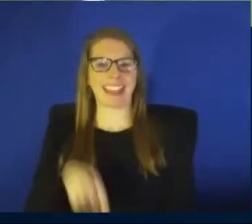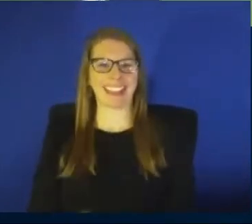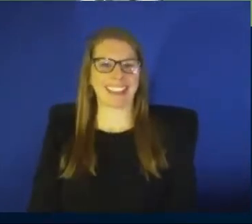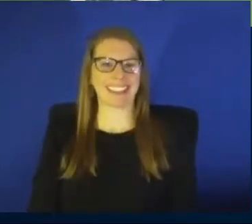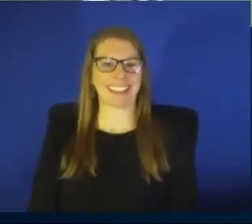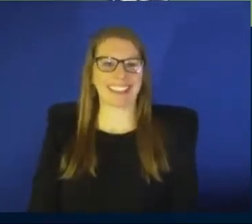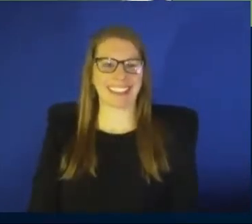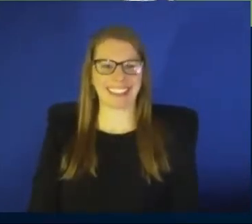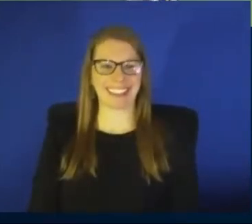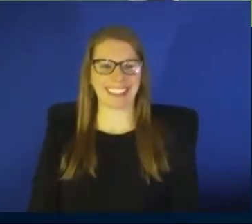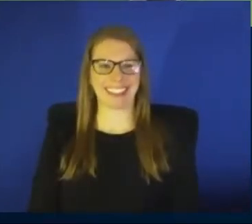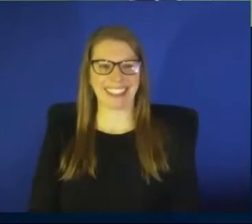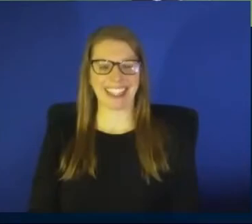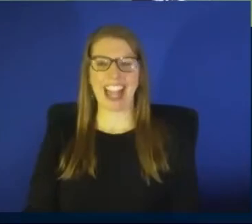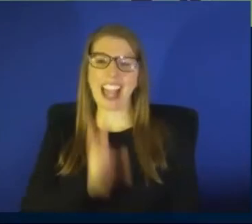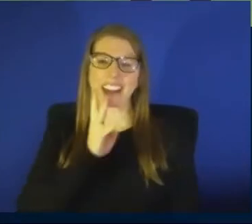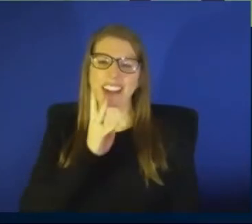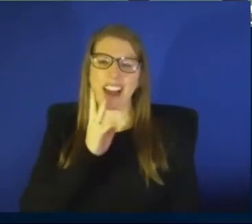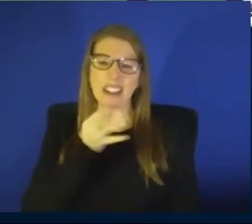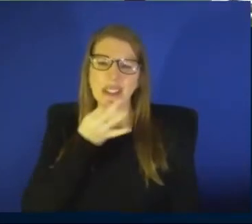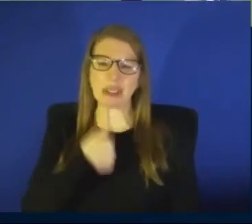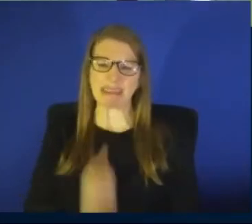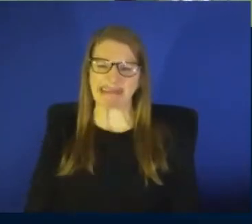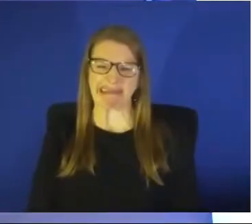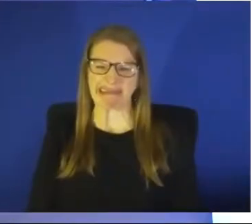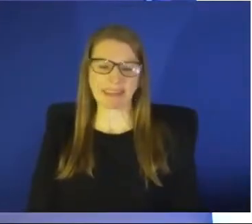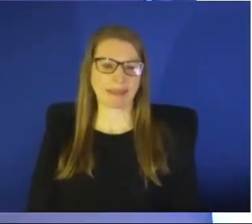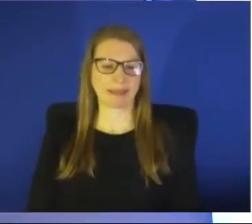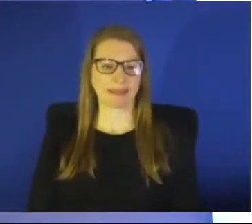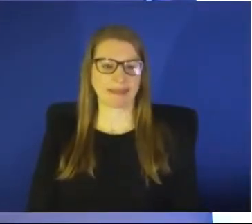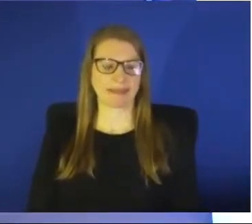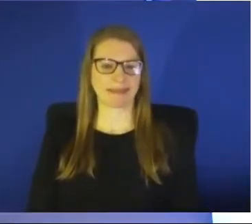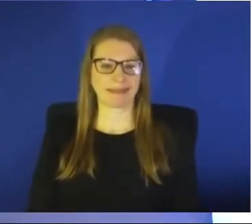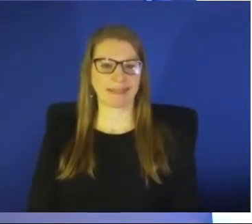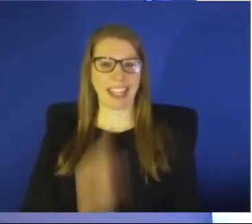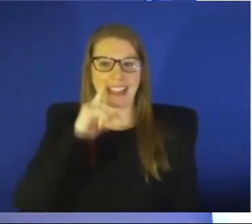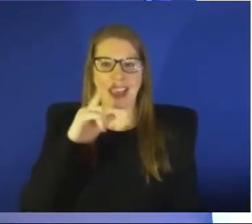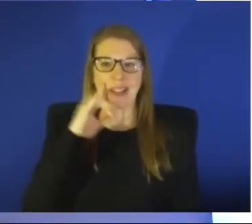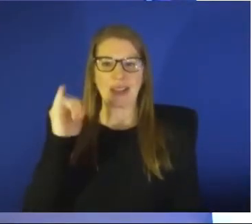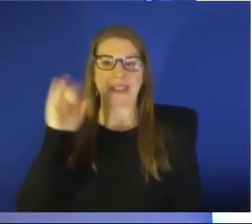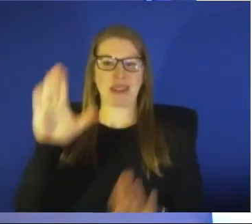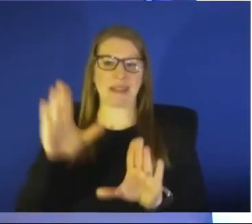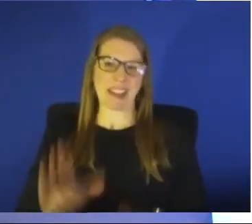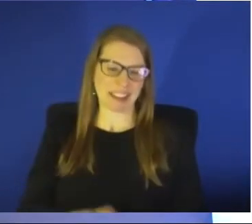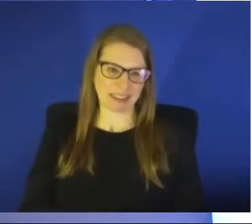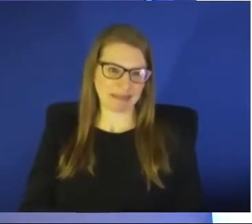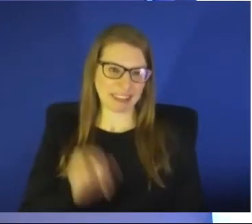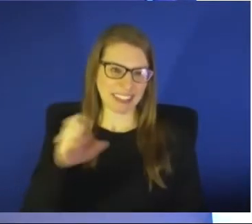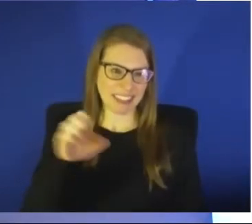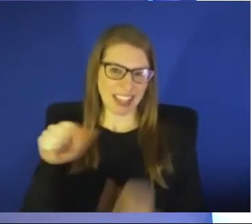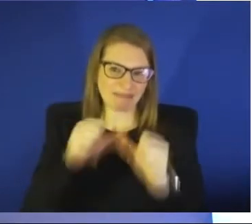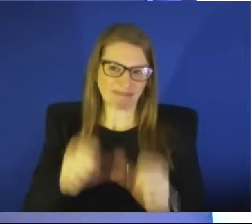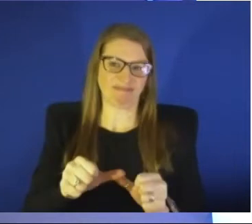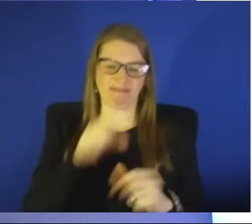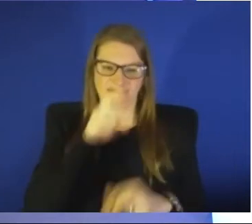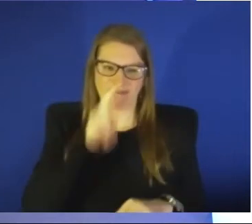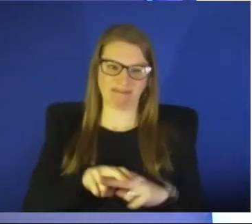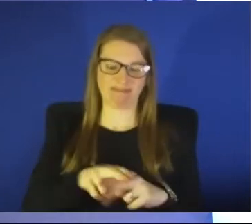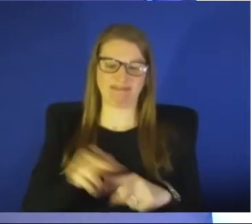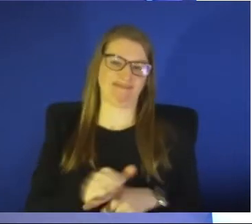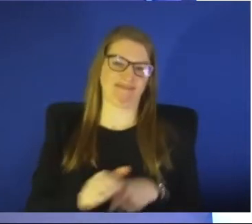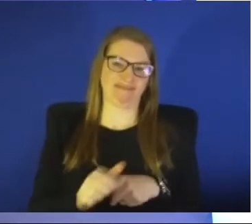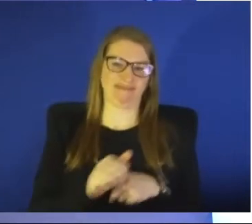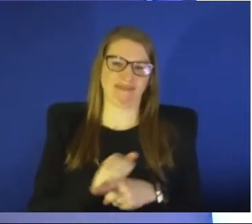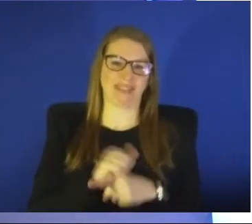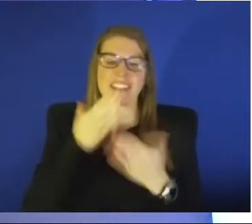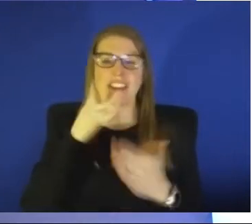I spoke too soon. I think it looks great. We're going to let Jess keep having fun out there, Yeah. Practicing her swing. Thank you so much for being with us